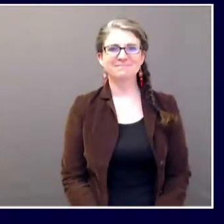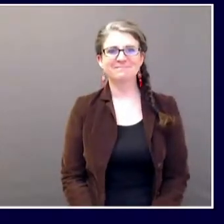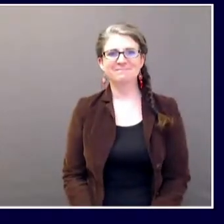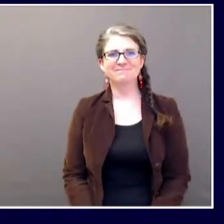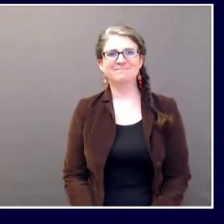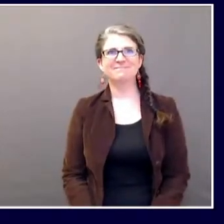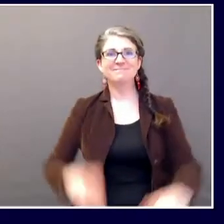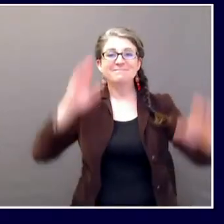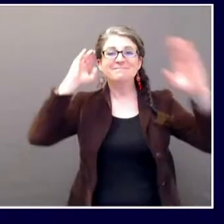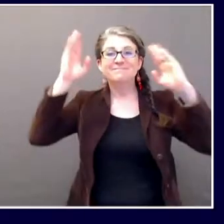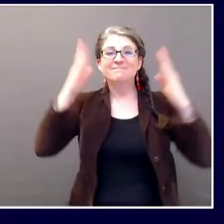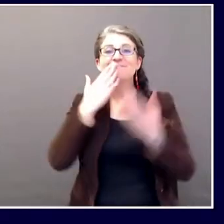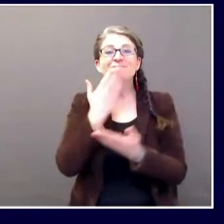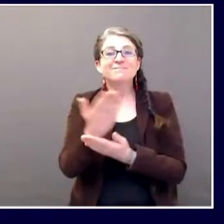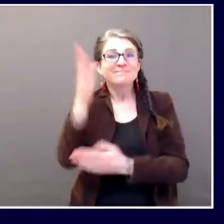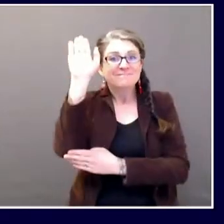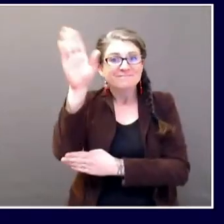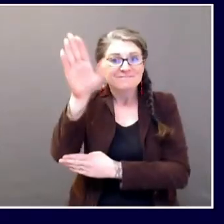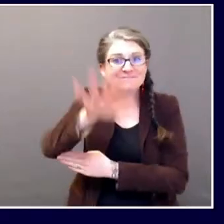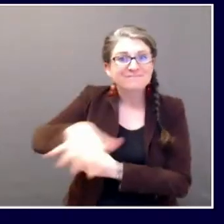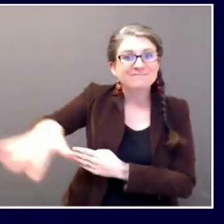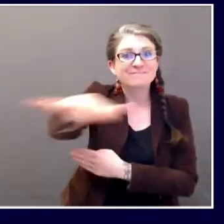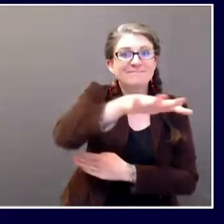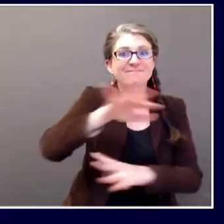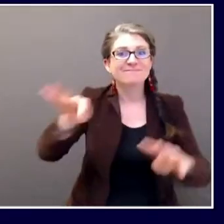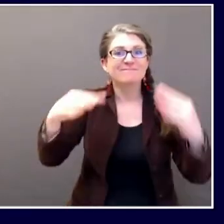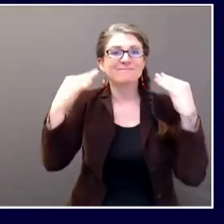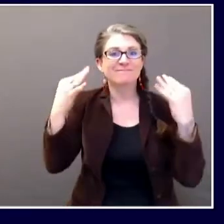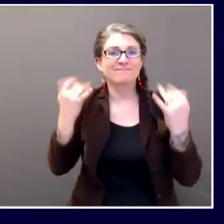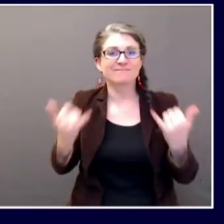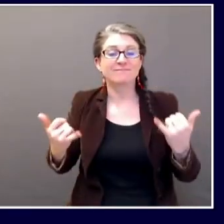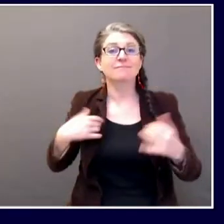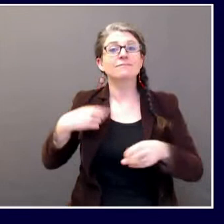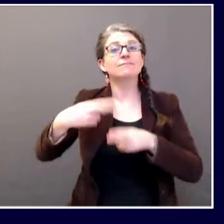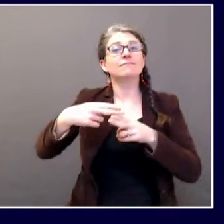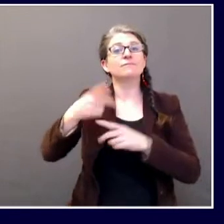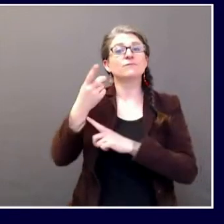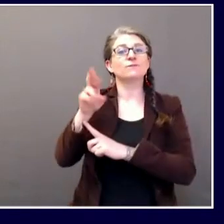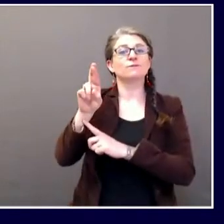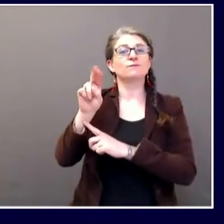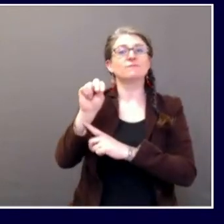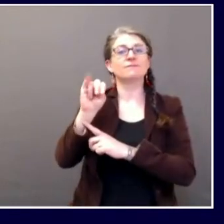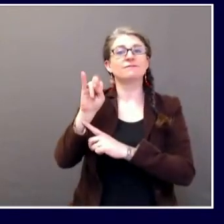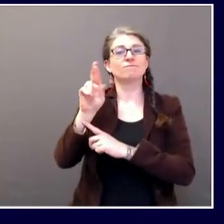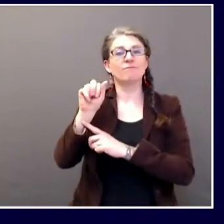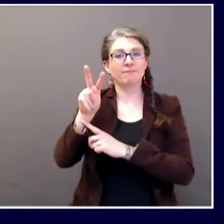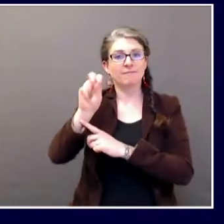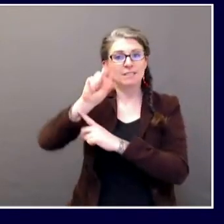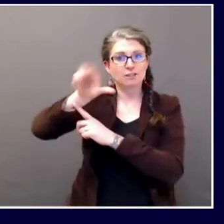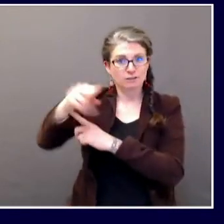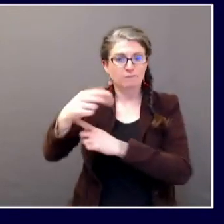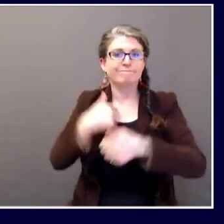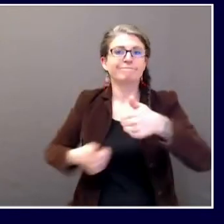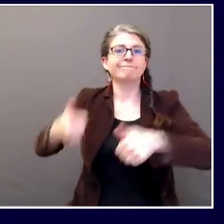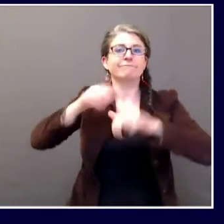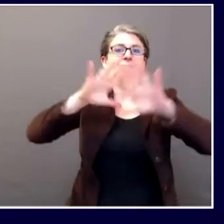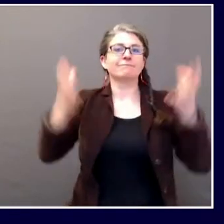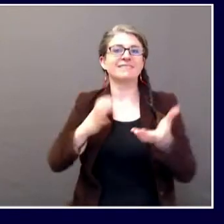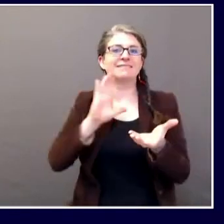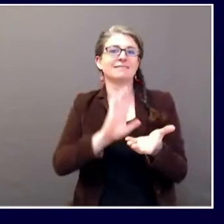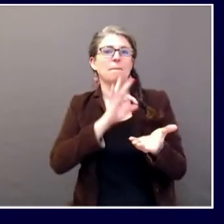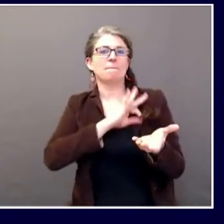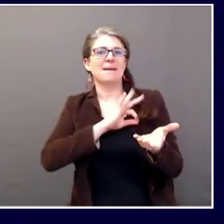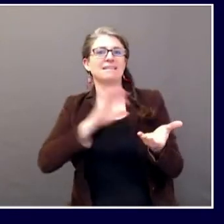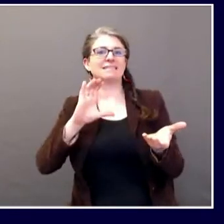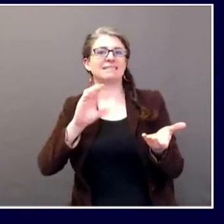Good afternoon, everyone. I'm Nirav Shah, the director of Maine's Center for Disease Control and Prevention. I'm delighted to be able to join you